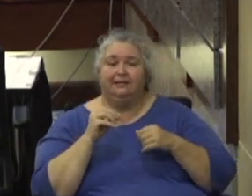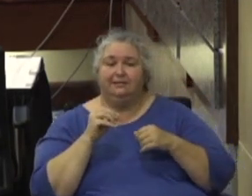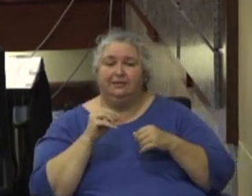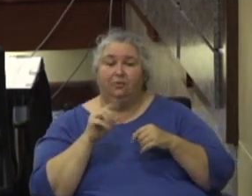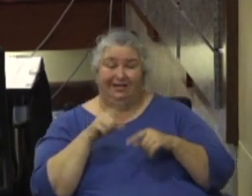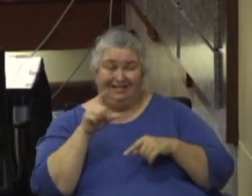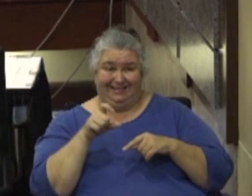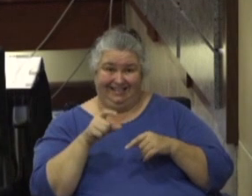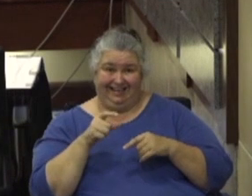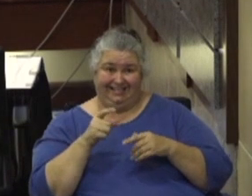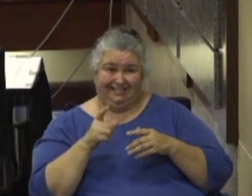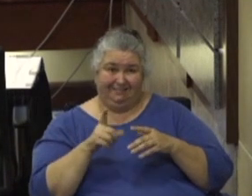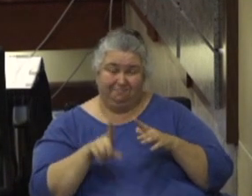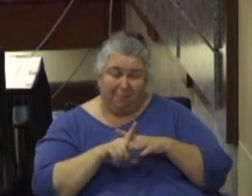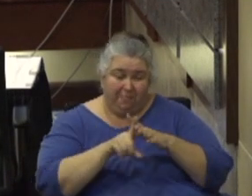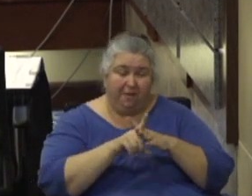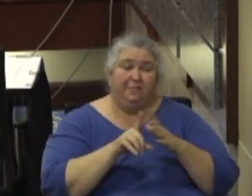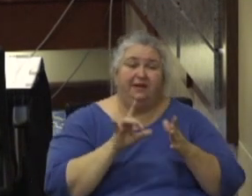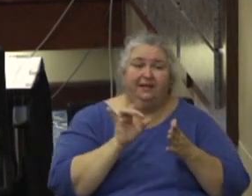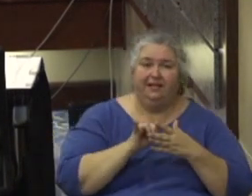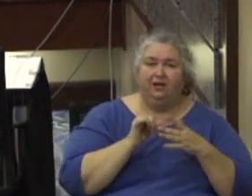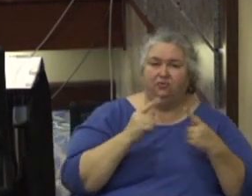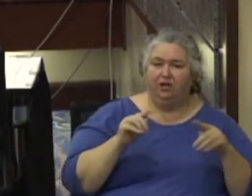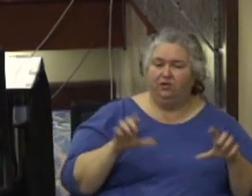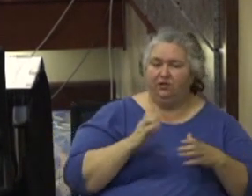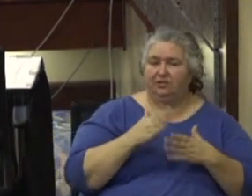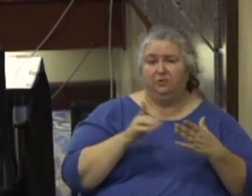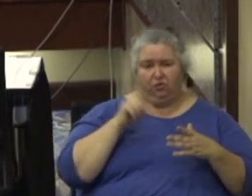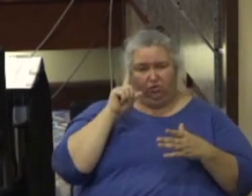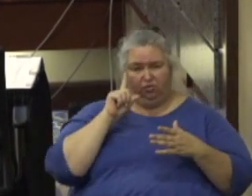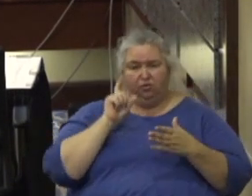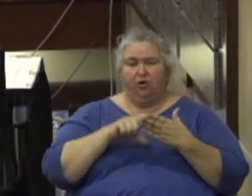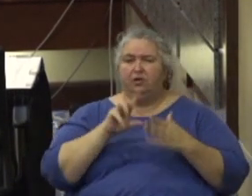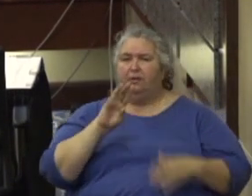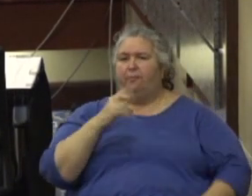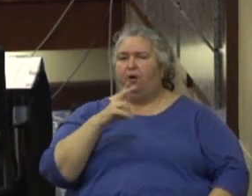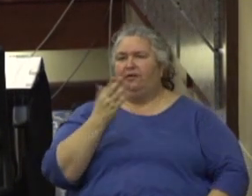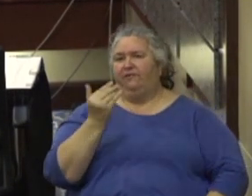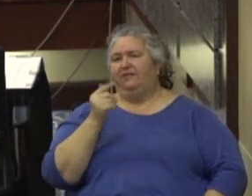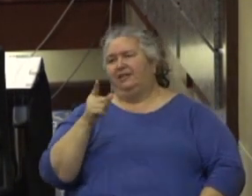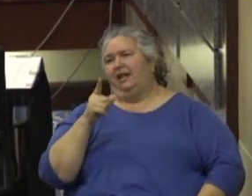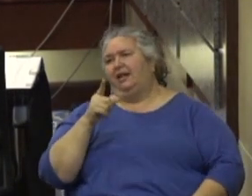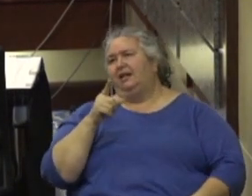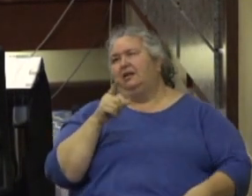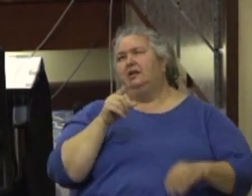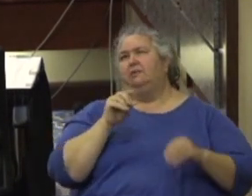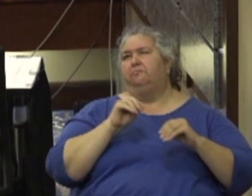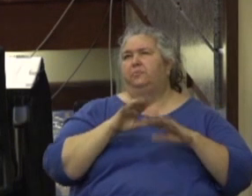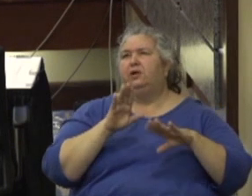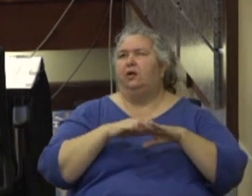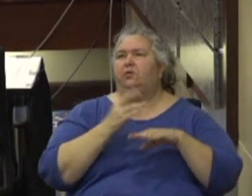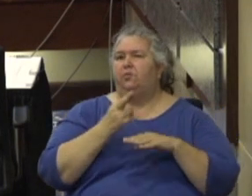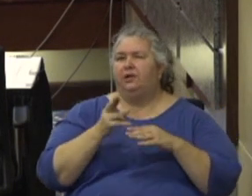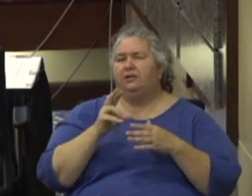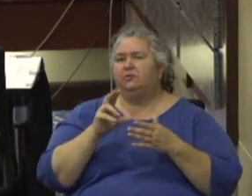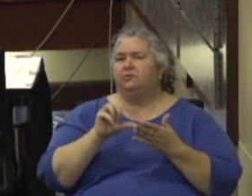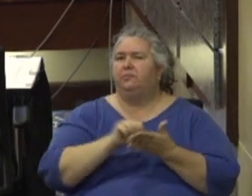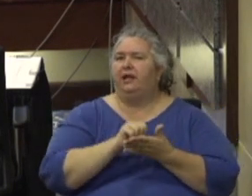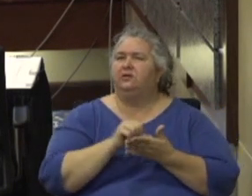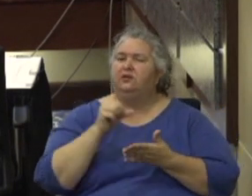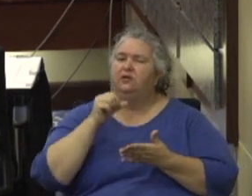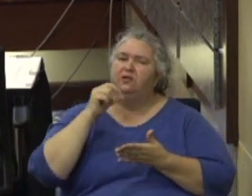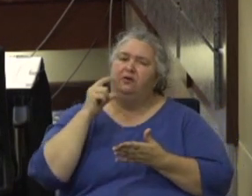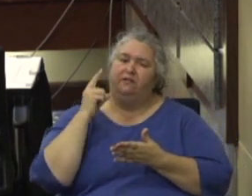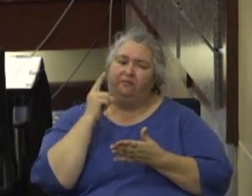probably all have seen that the Greater Waco Chamber starting March 16th really led out as a resource page for businesses through the